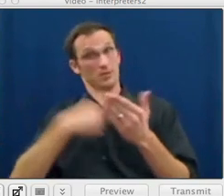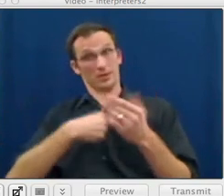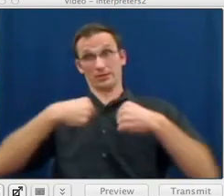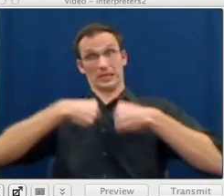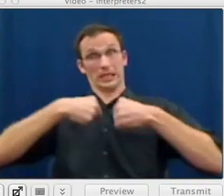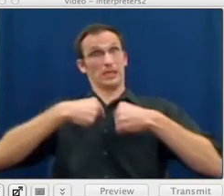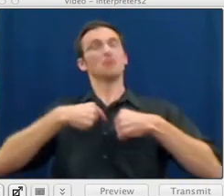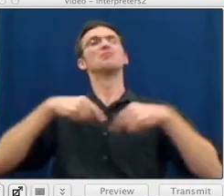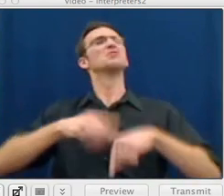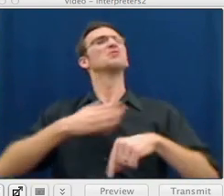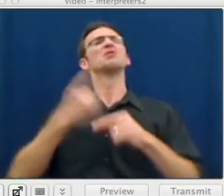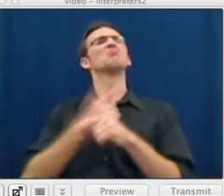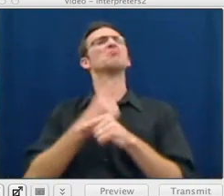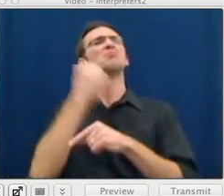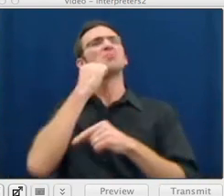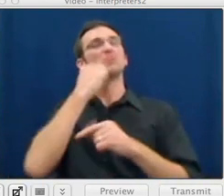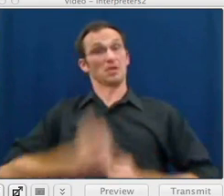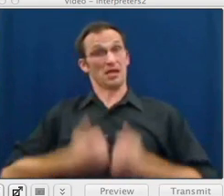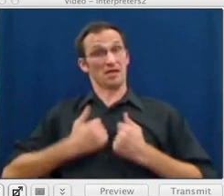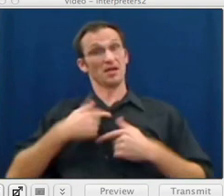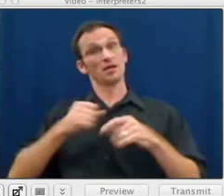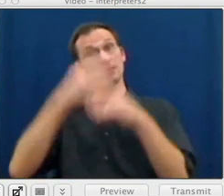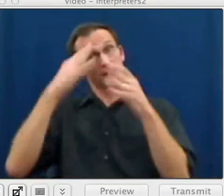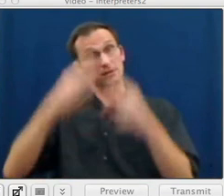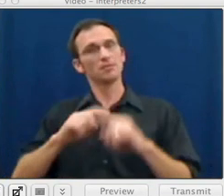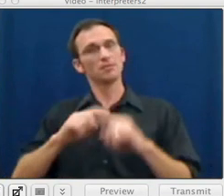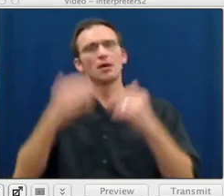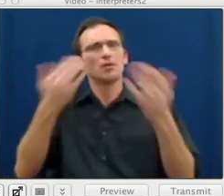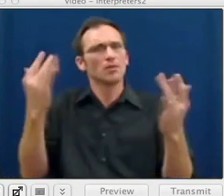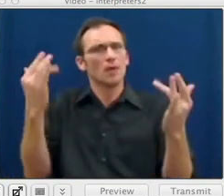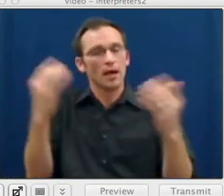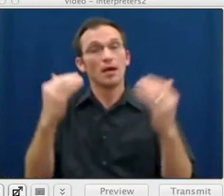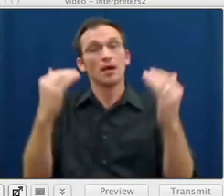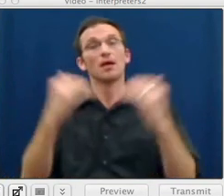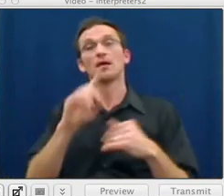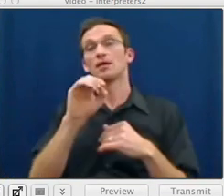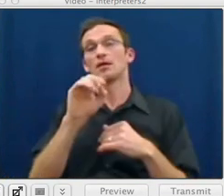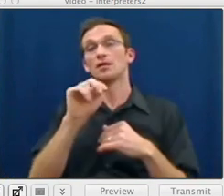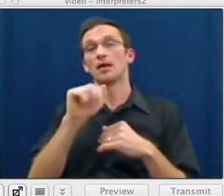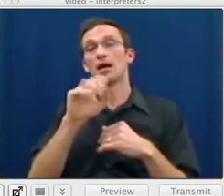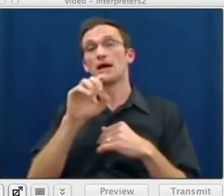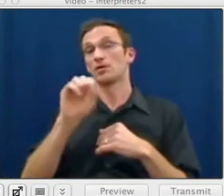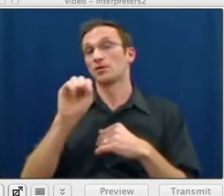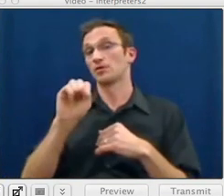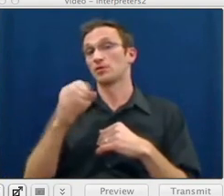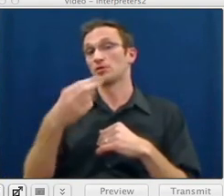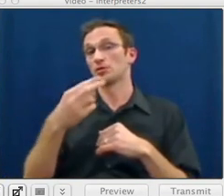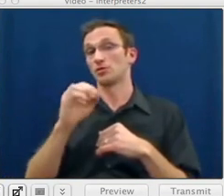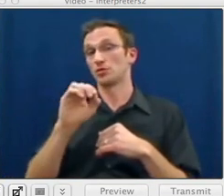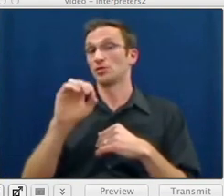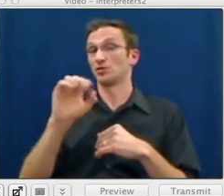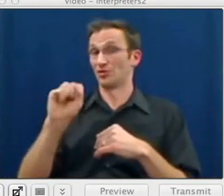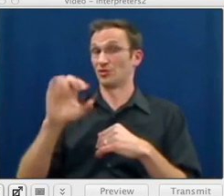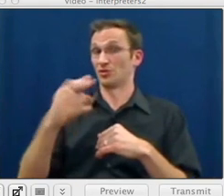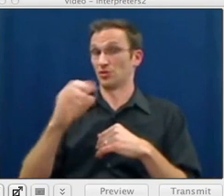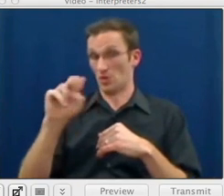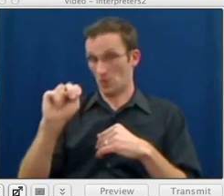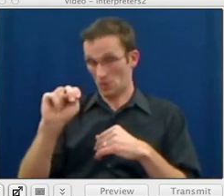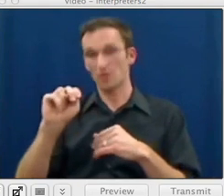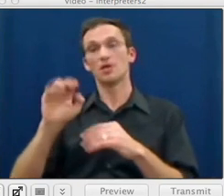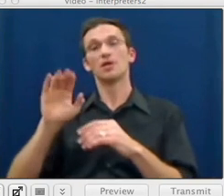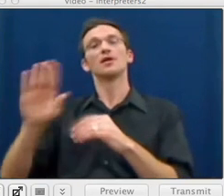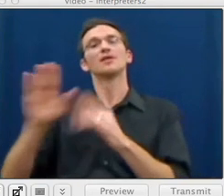we've made them. And Donald Schoen, in his book, The Reflective Practitioner, talks about how professionally people make decisions